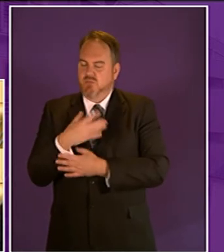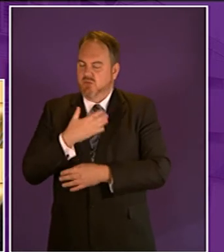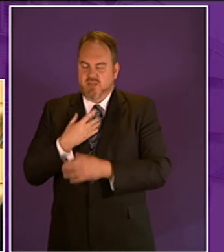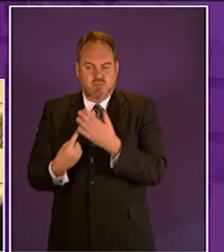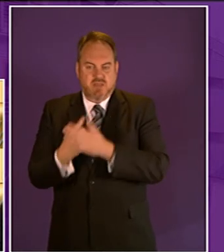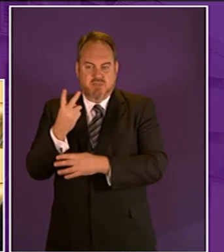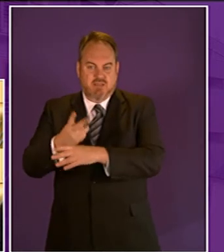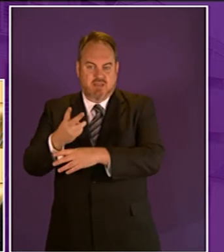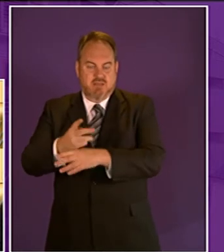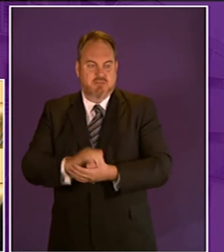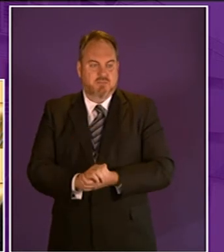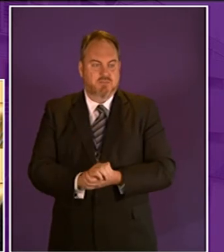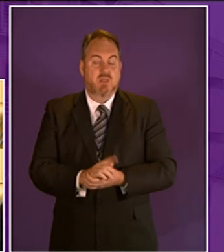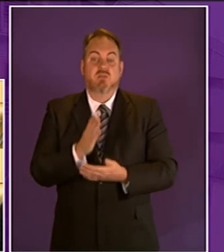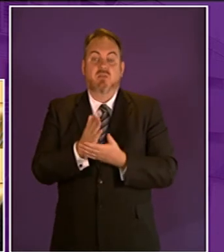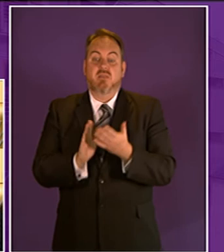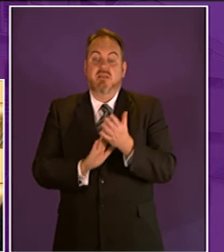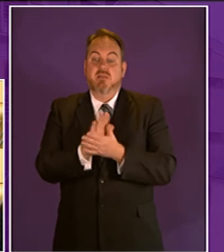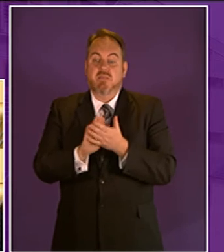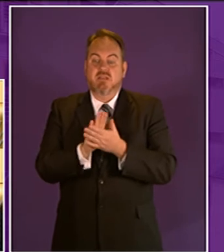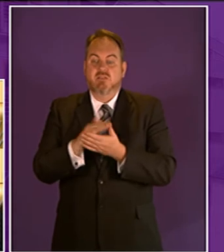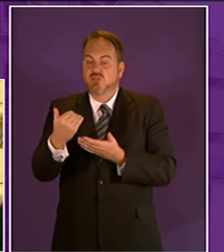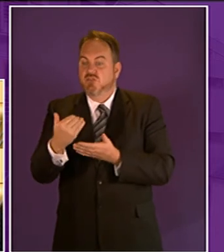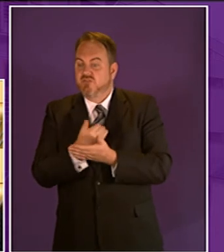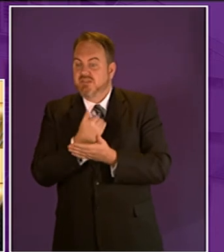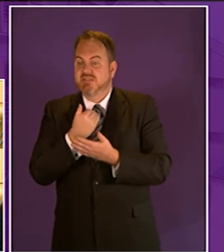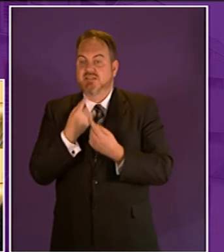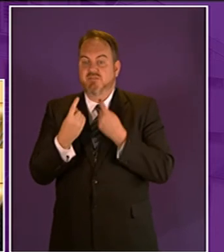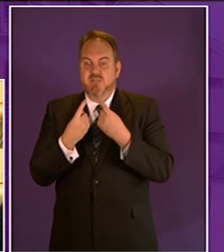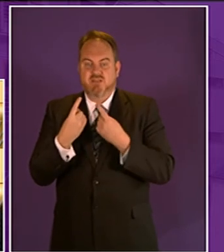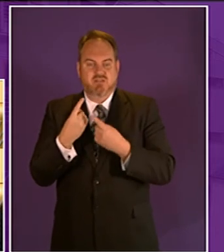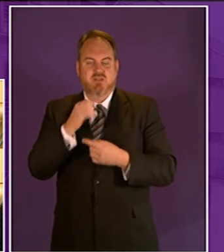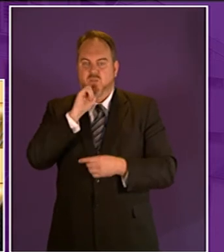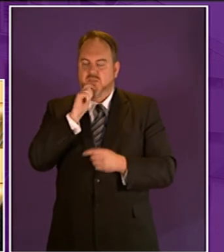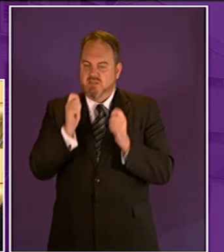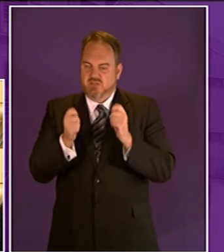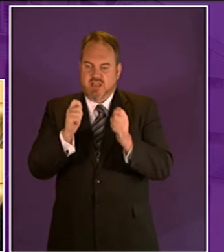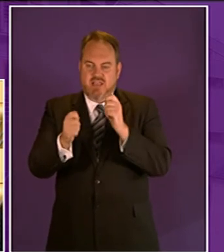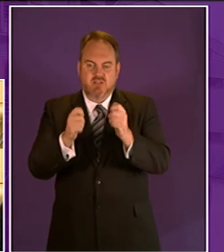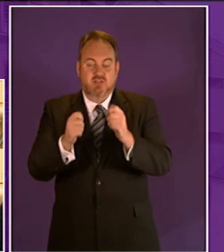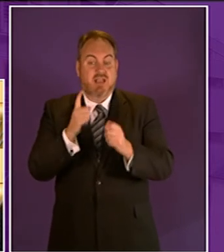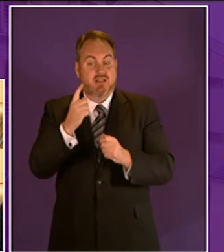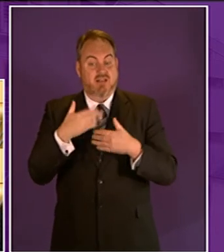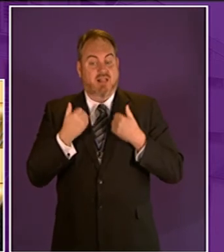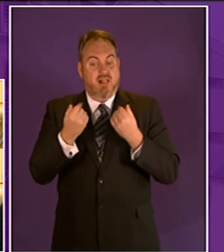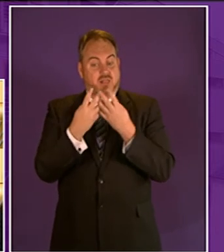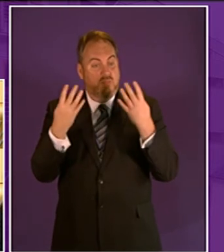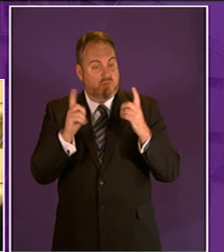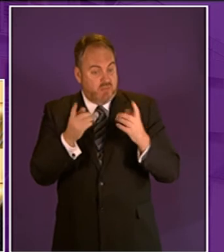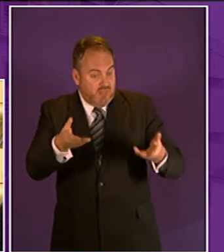and ensure system security arrangements are updated. The lessons learned review with health boards will be